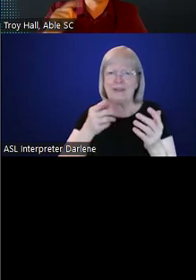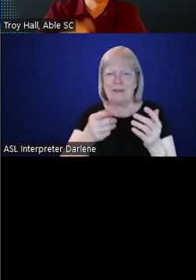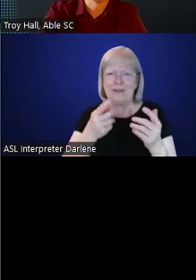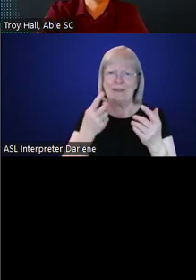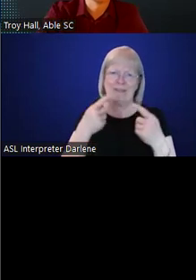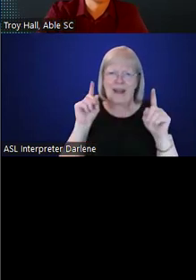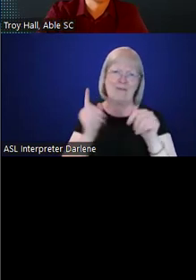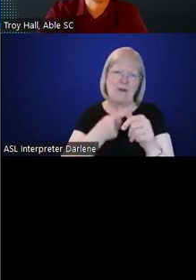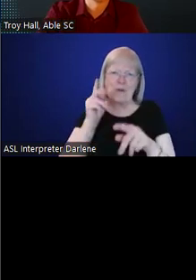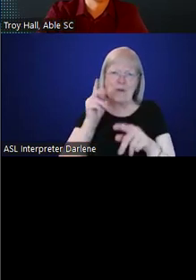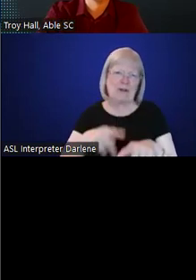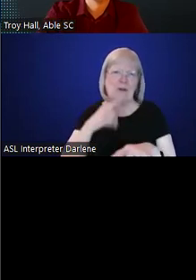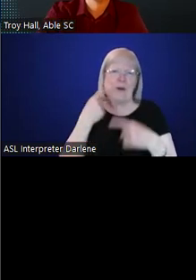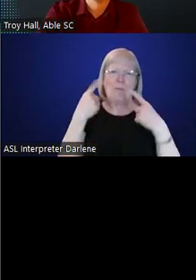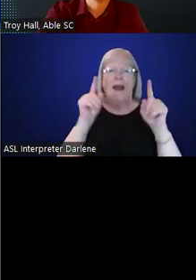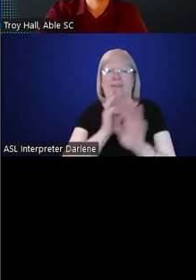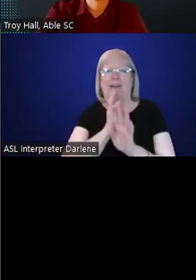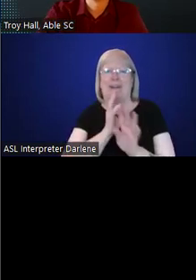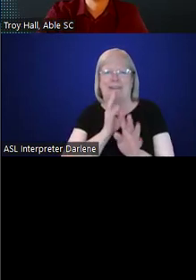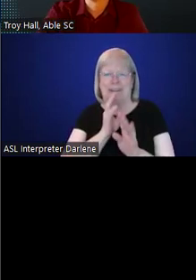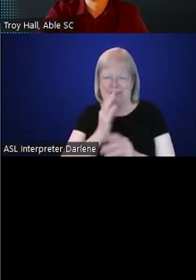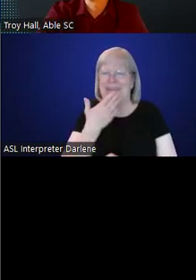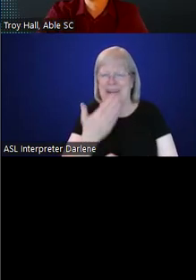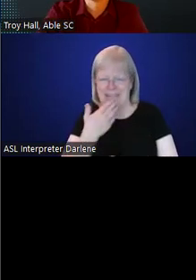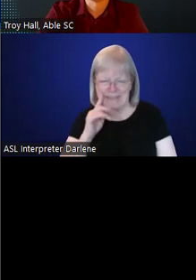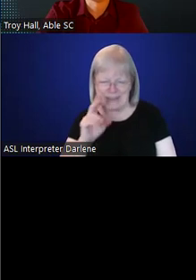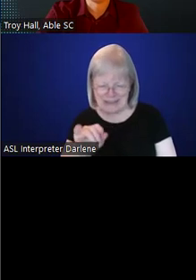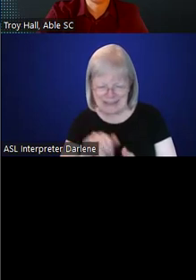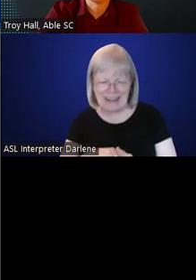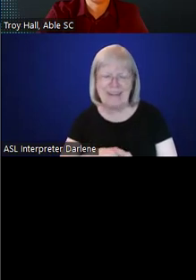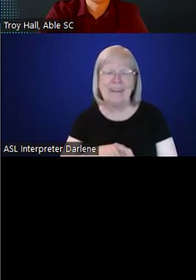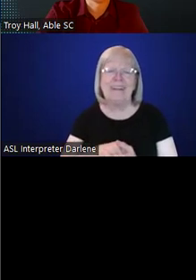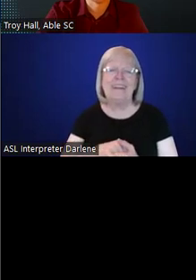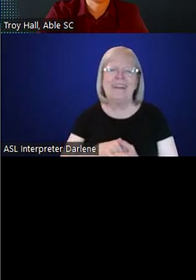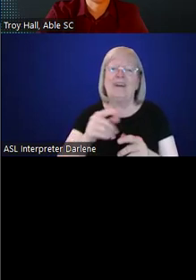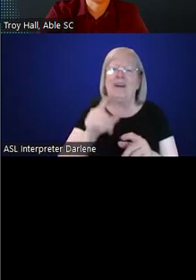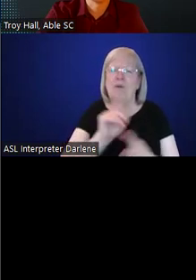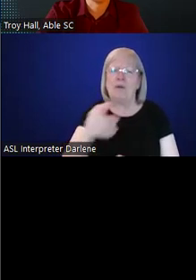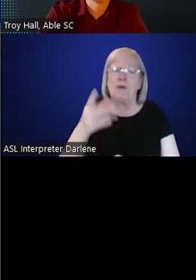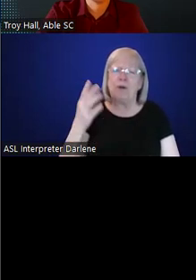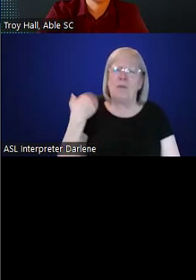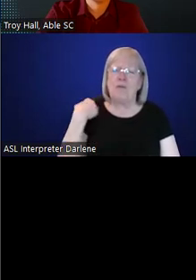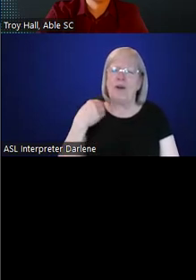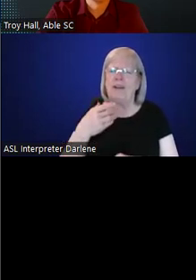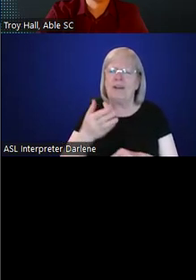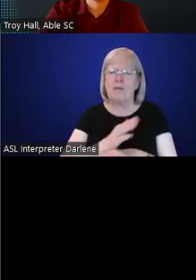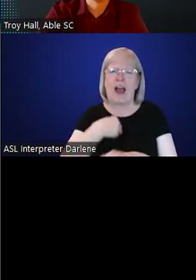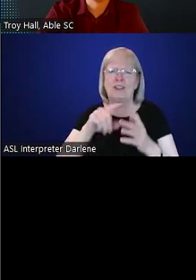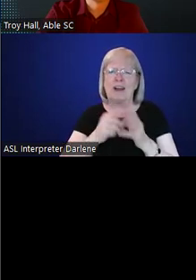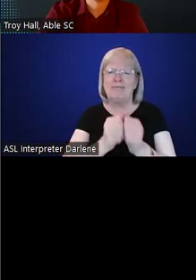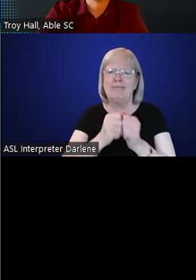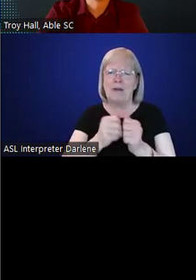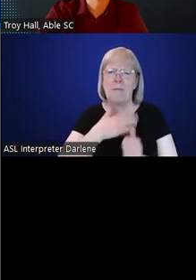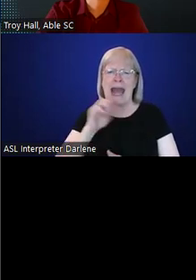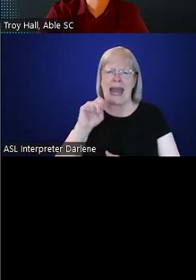love it. Thank you so much for chiming in. Number two, where were you before I started dating my ex? That's what I could have used. I mean,